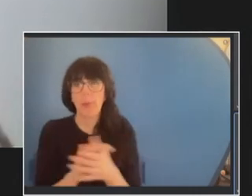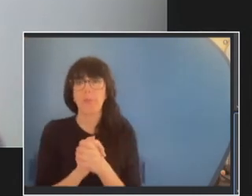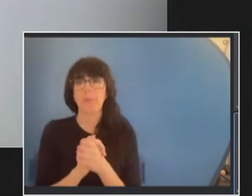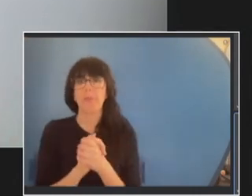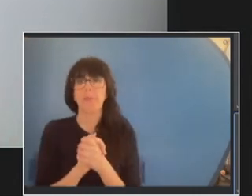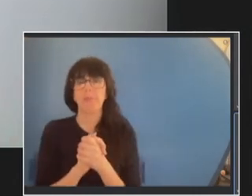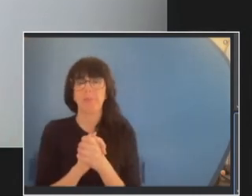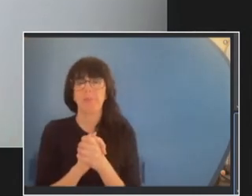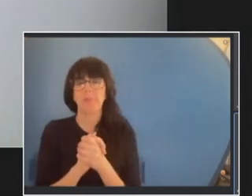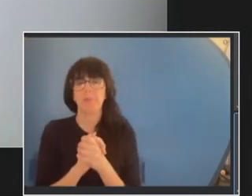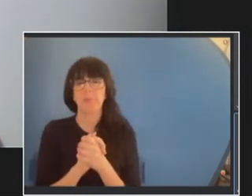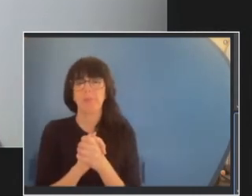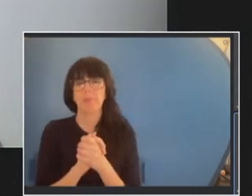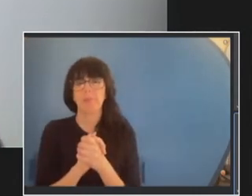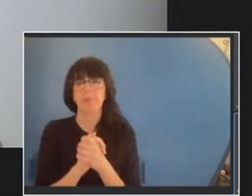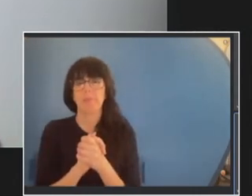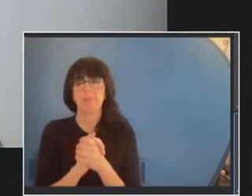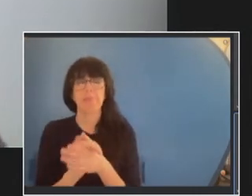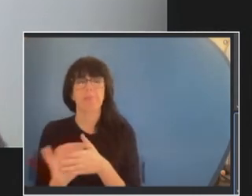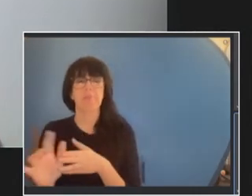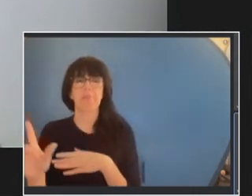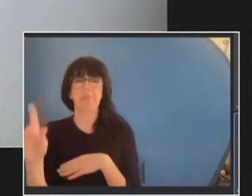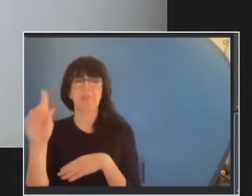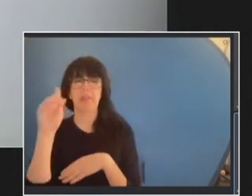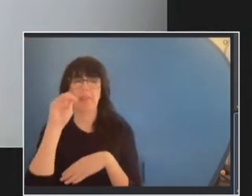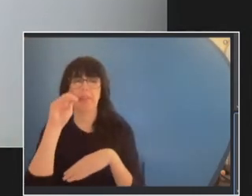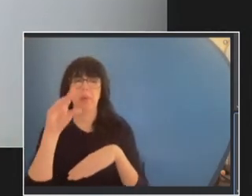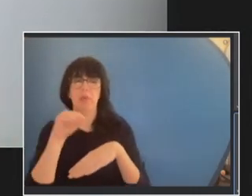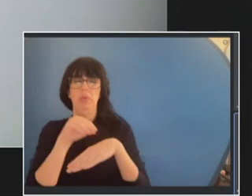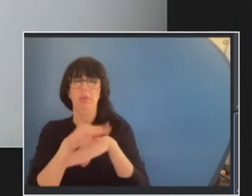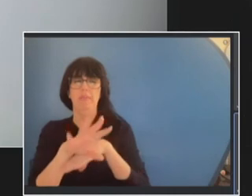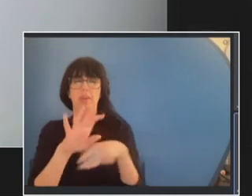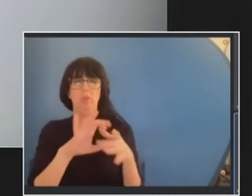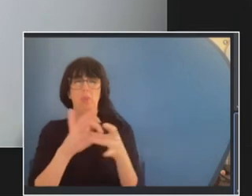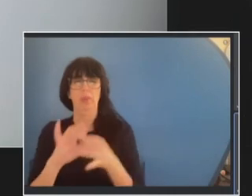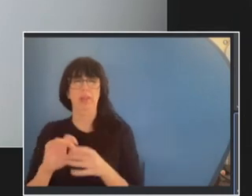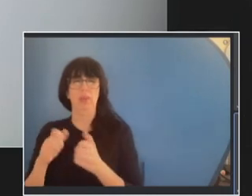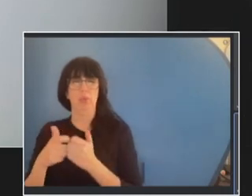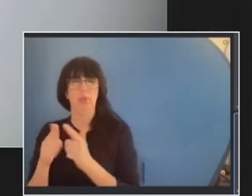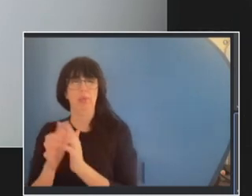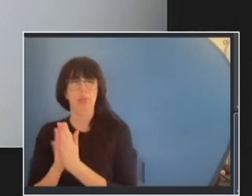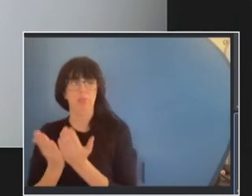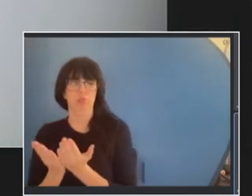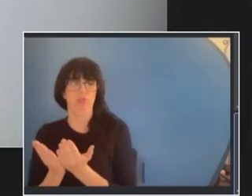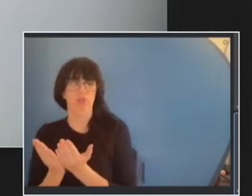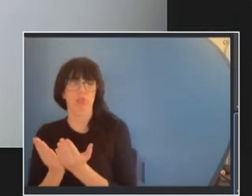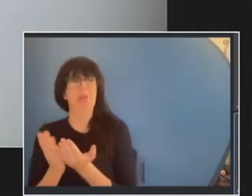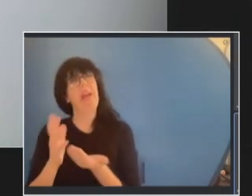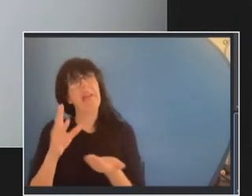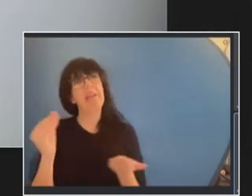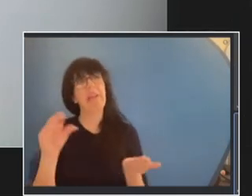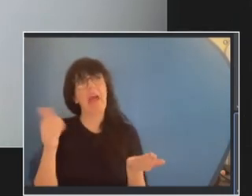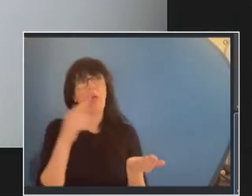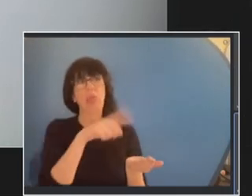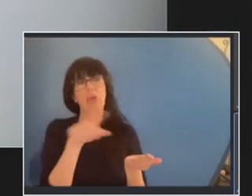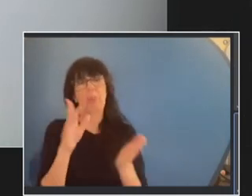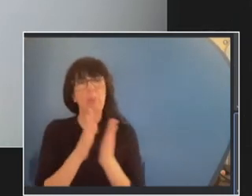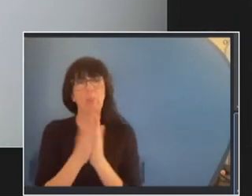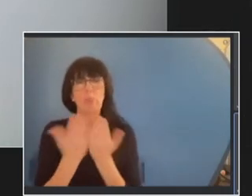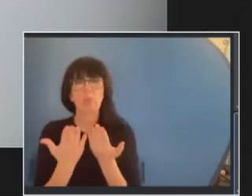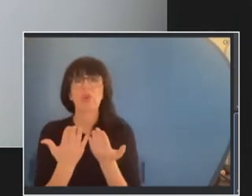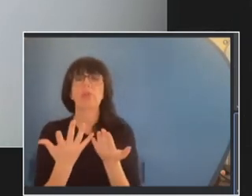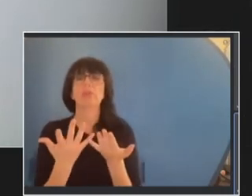I think I'm going to give some advice kind of based on this book, perhaps based on other books as well, and it is that